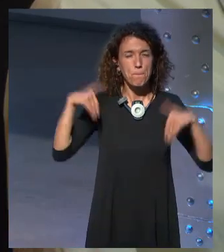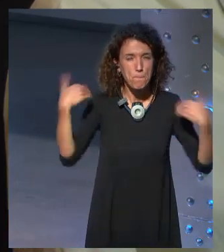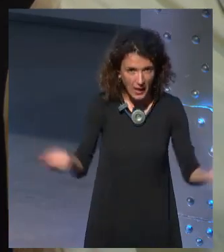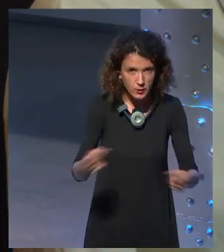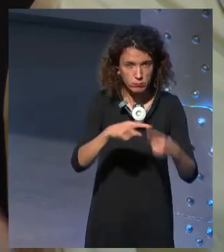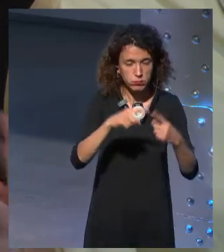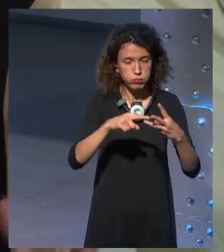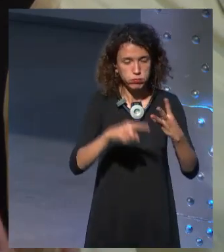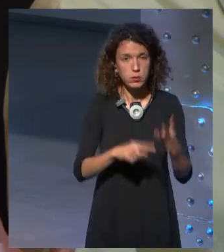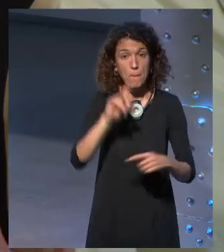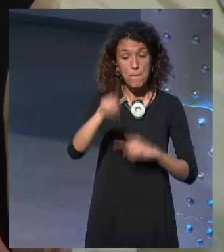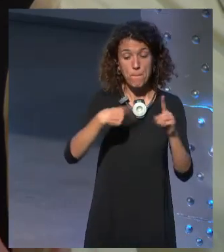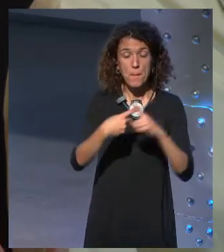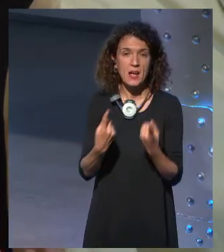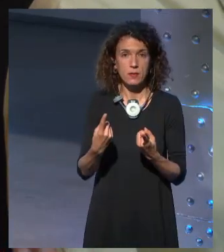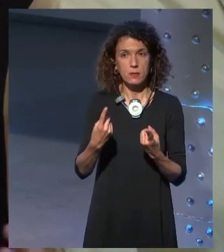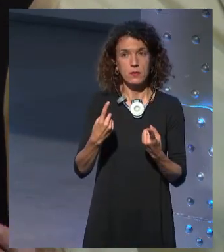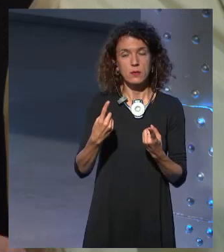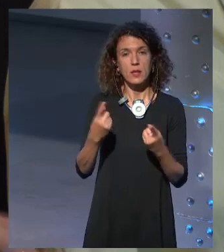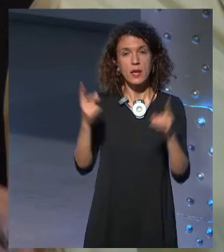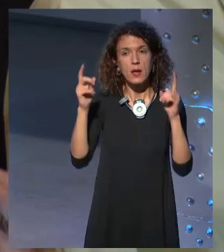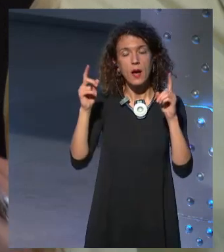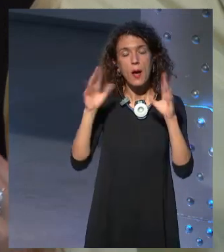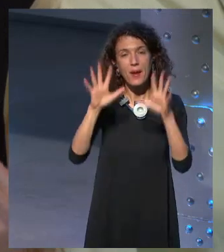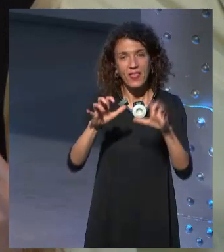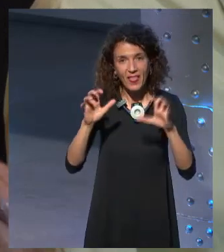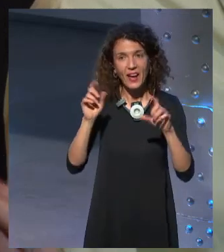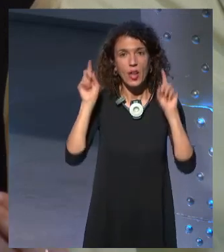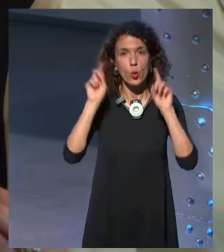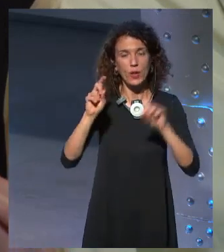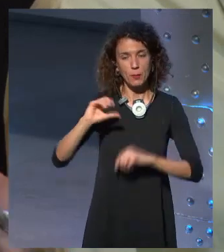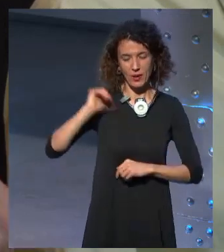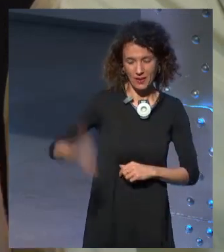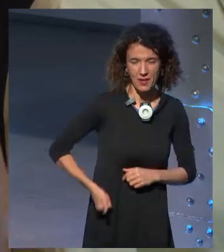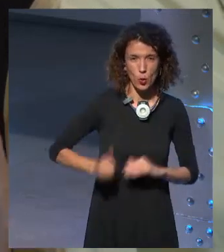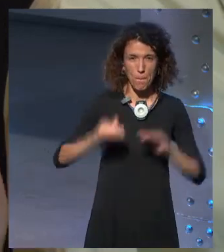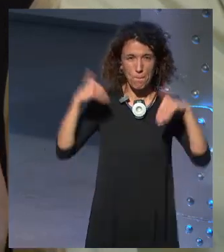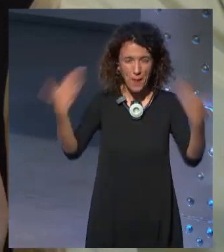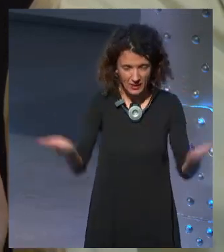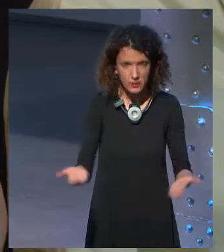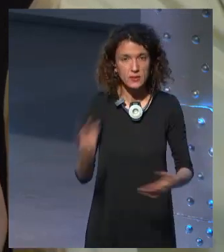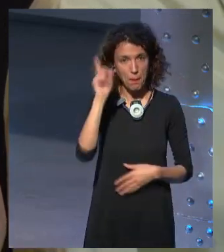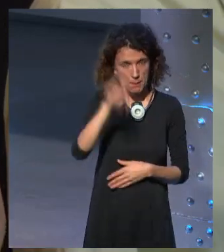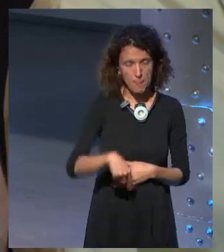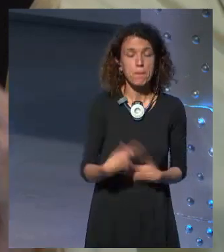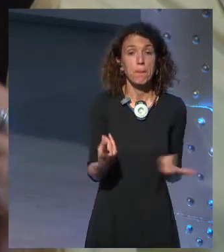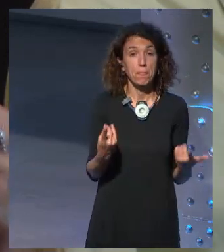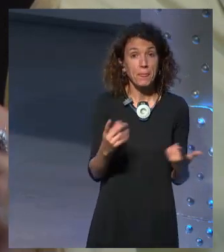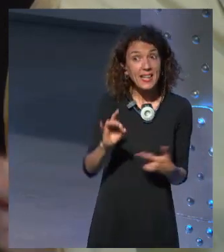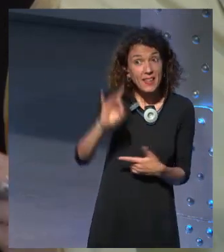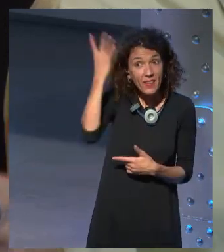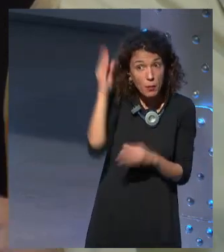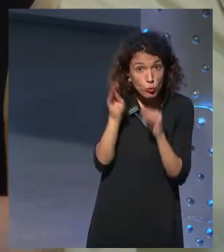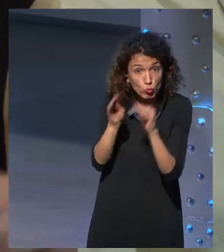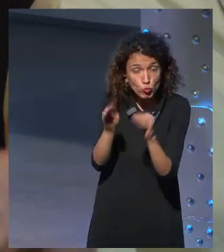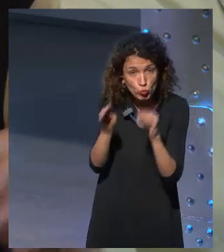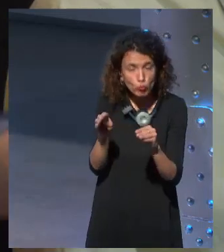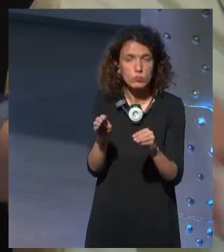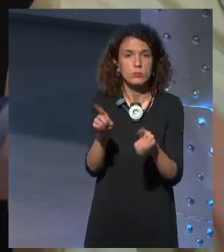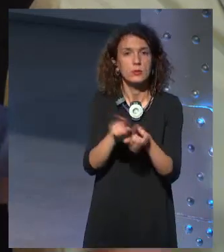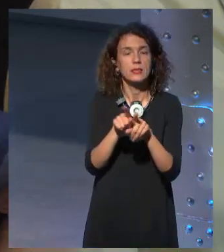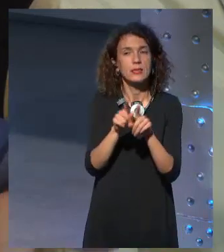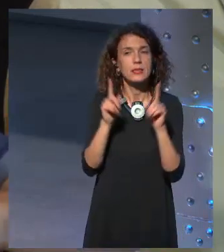acquisition of new competencies, but also about enriching the learning and educational opportunities. If these types